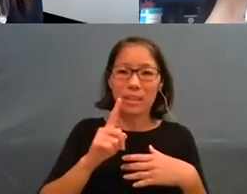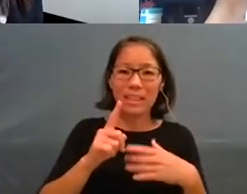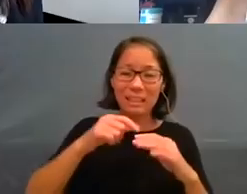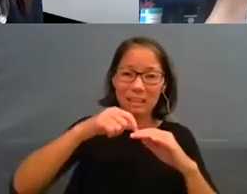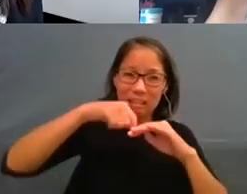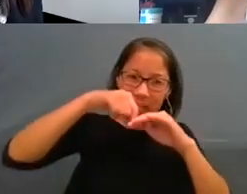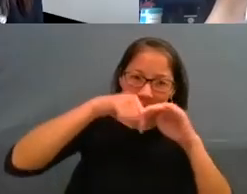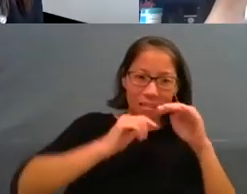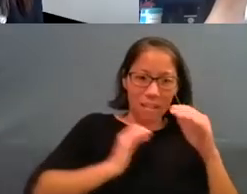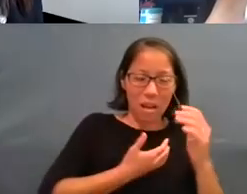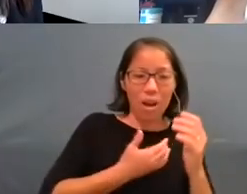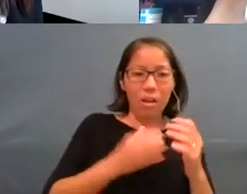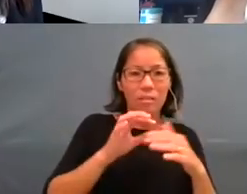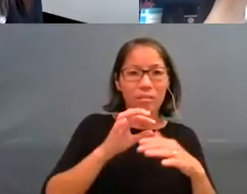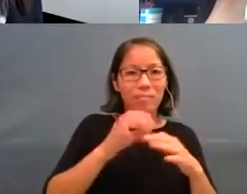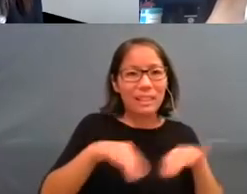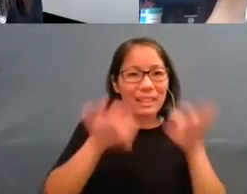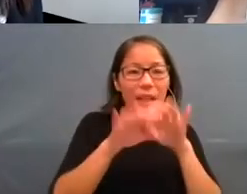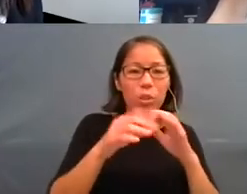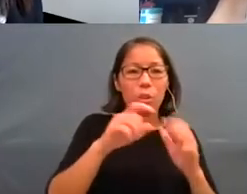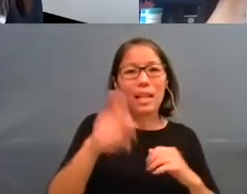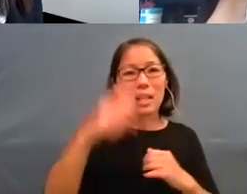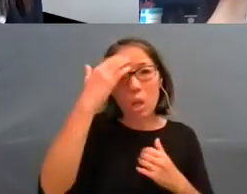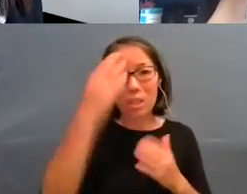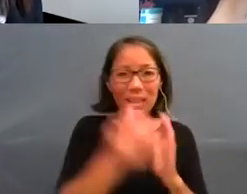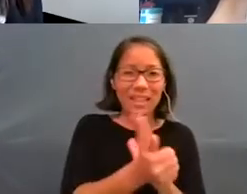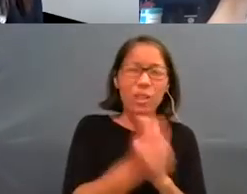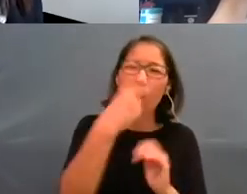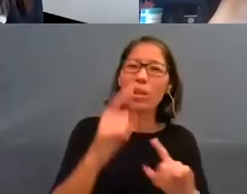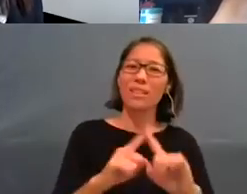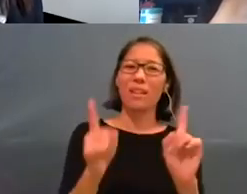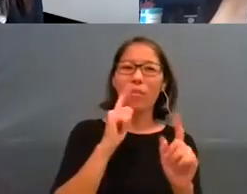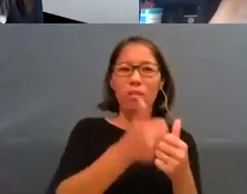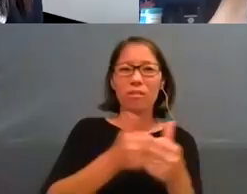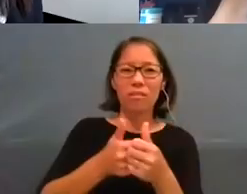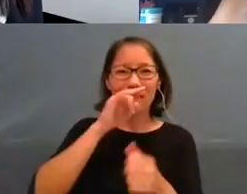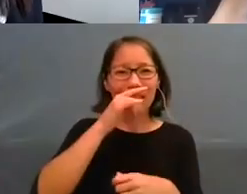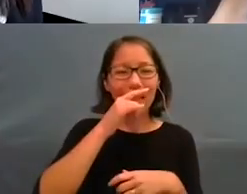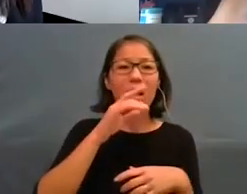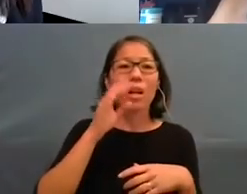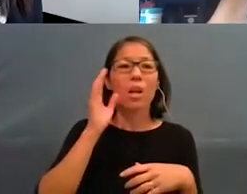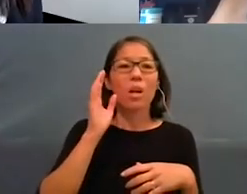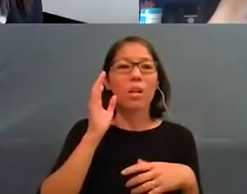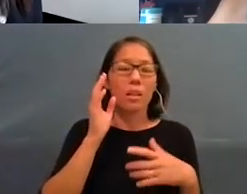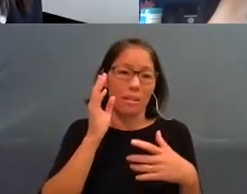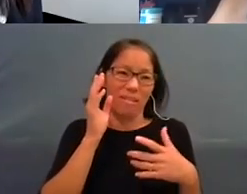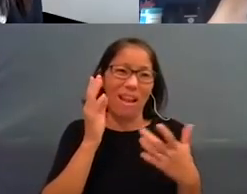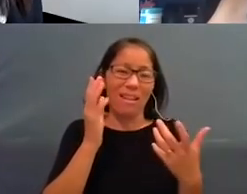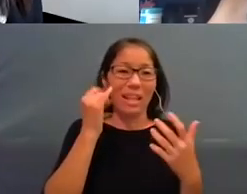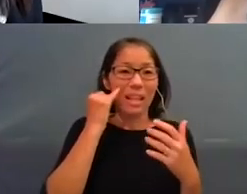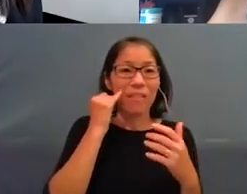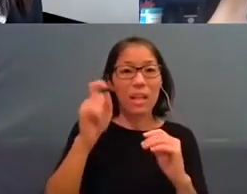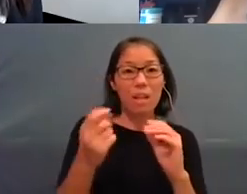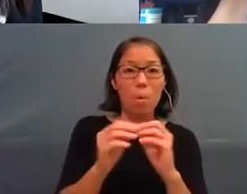skills. So it's going to look different for different kids. When it's more like providing accommodations and some conclusion